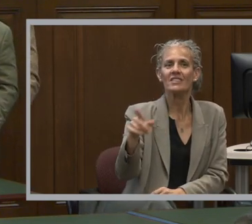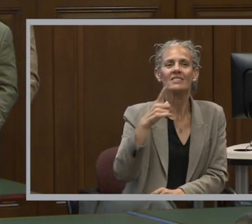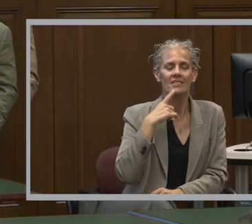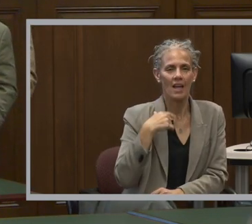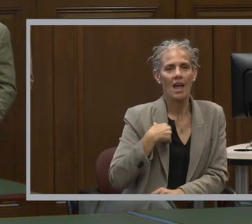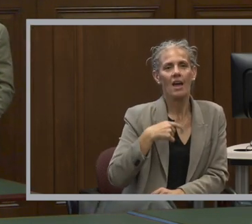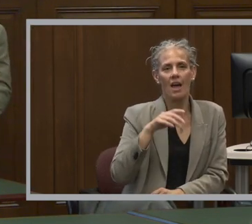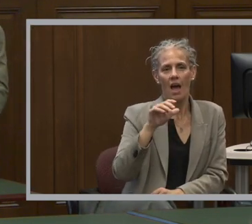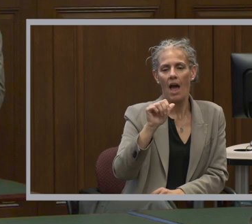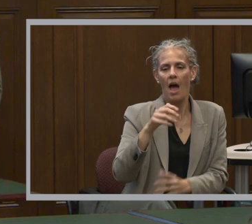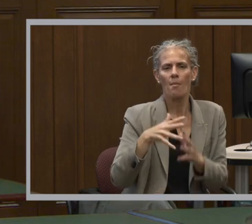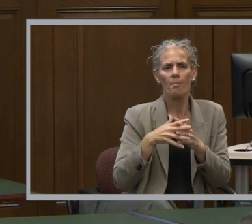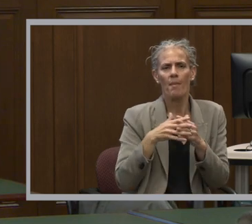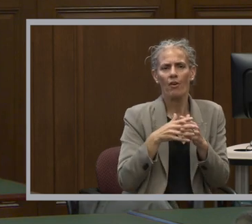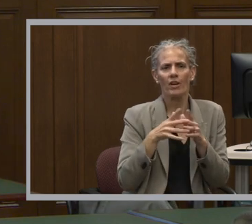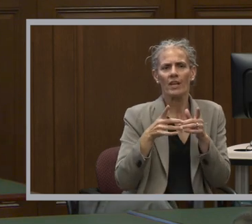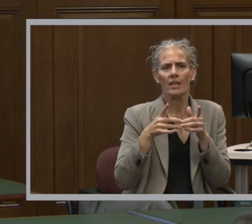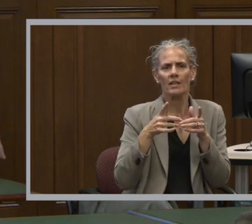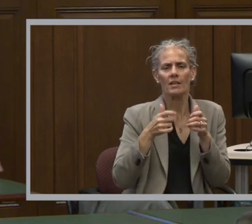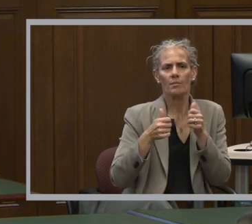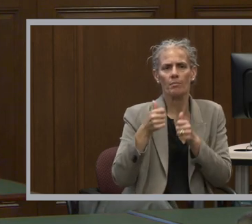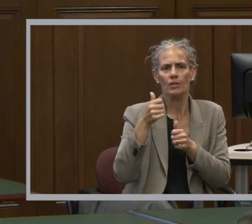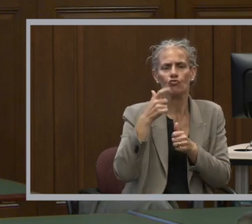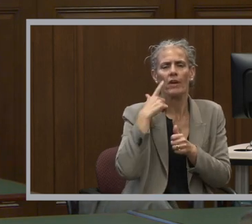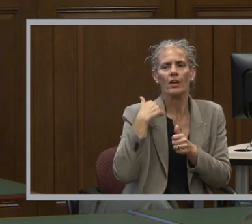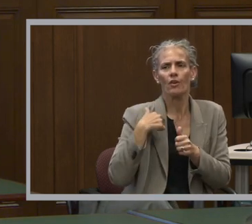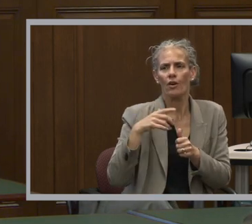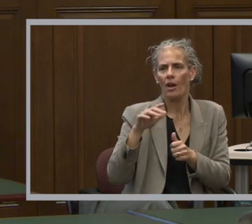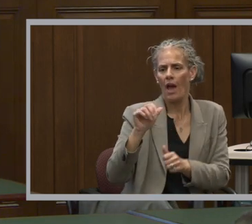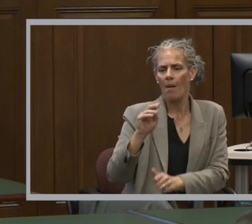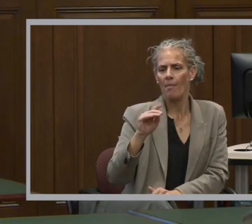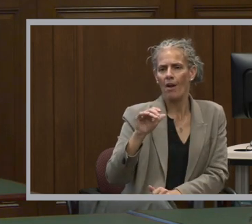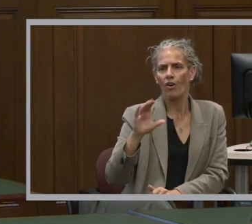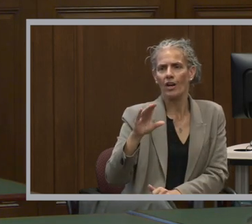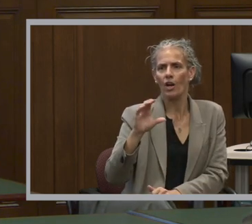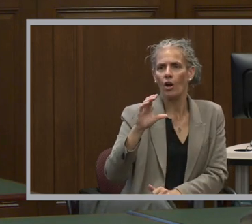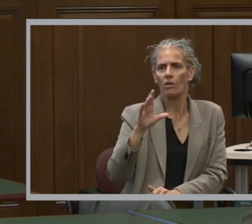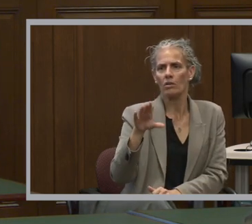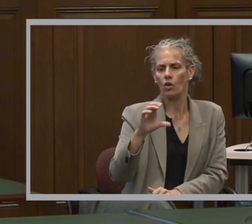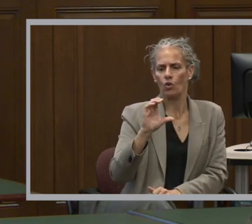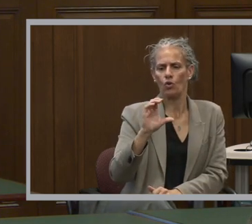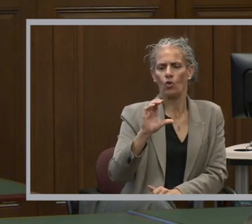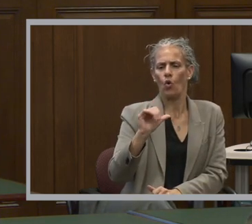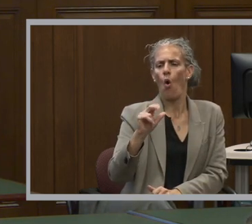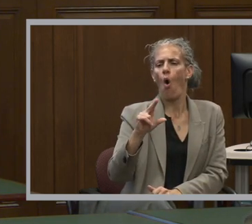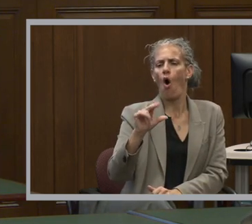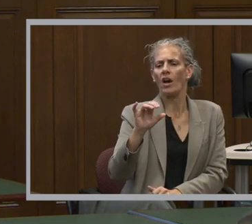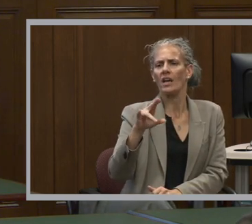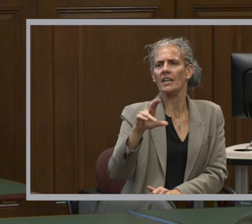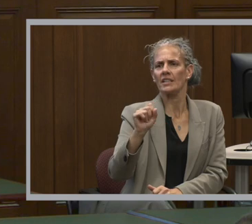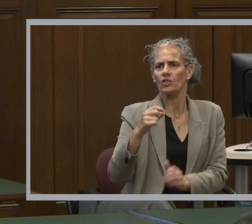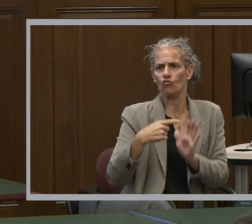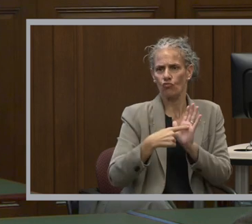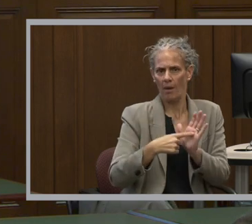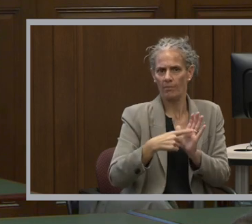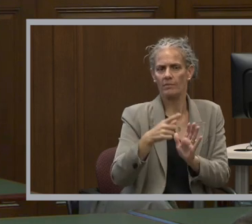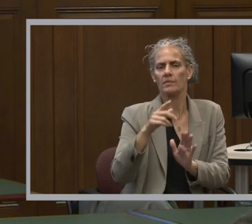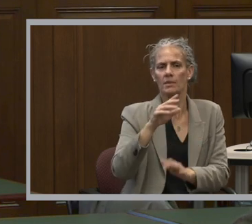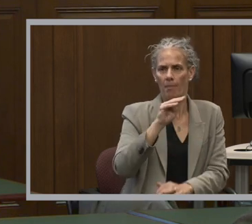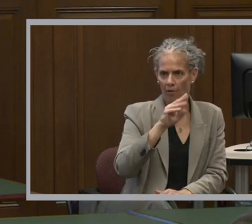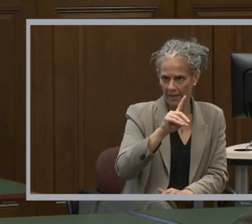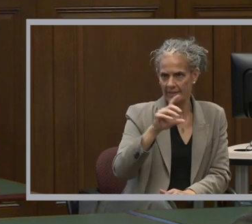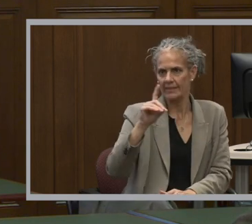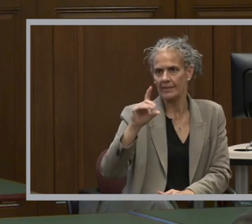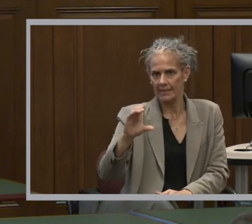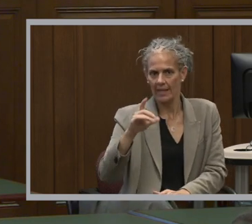Merrick administrator. Mm-hmm. I shared it with the Merrick caucus reps, the DC, Maryland, and Virginia ones. I did put